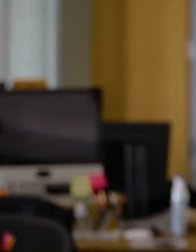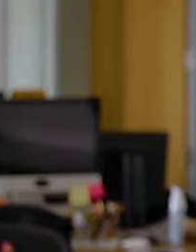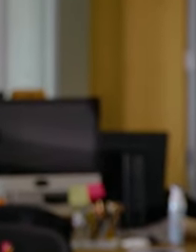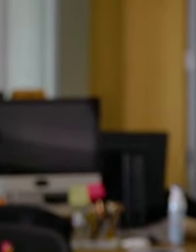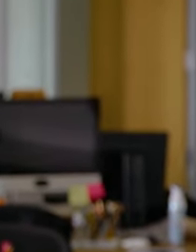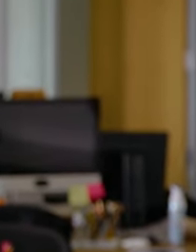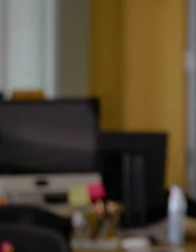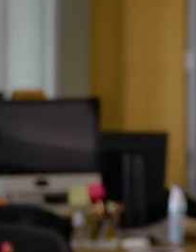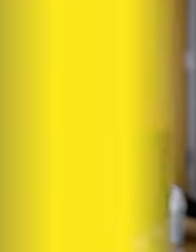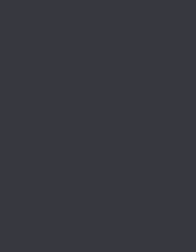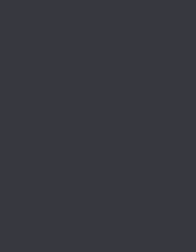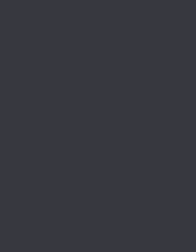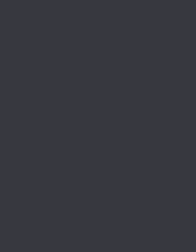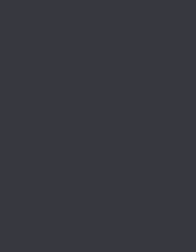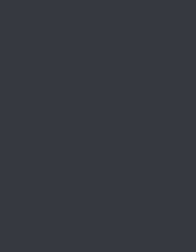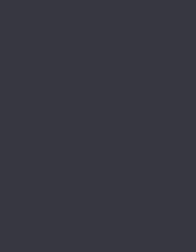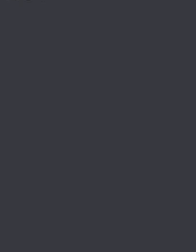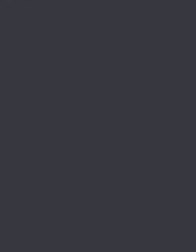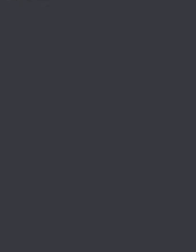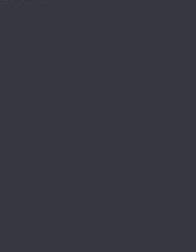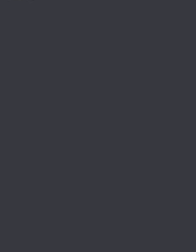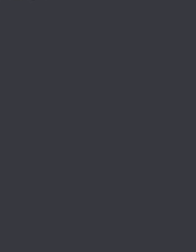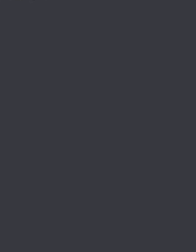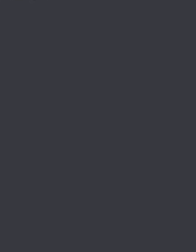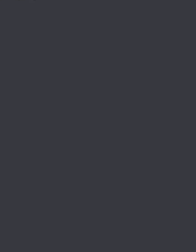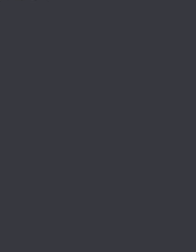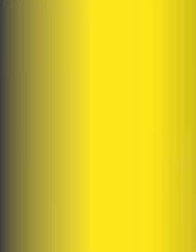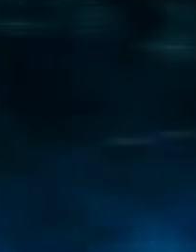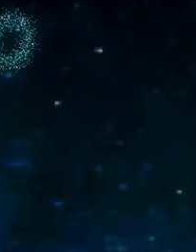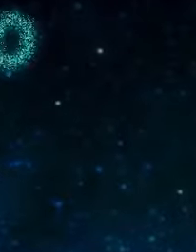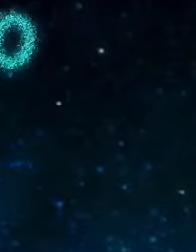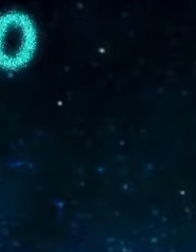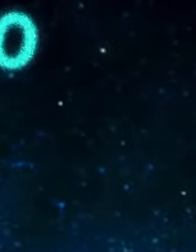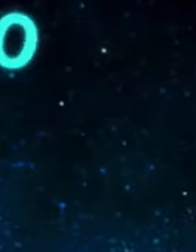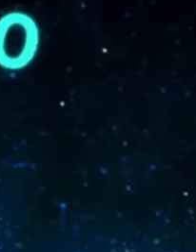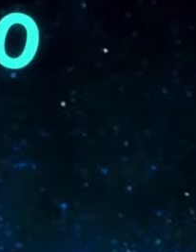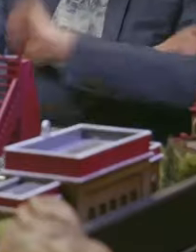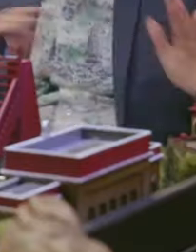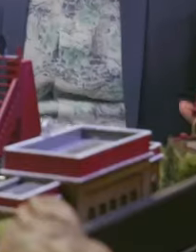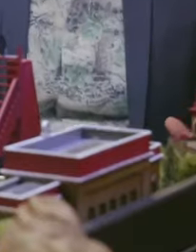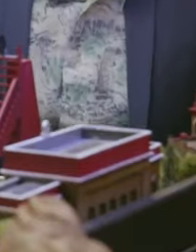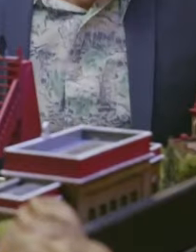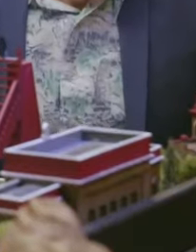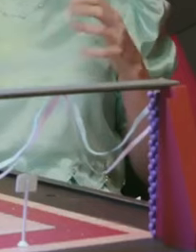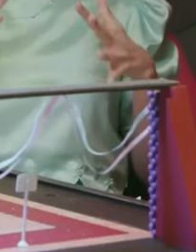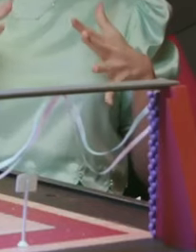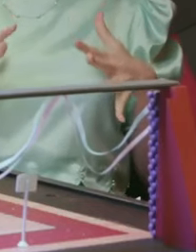videos like this a whole week sooner, chat with us live in the Dropout Discord, and exclusive content such as